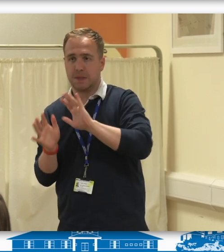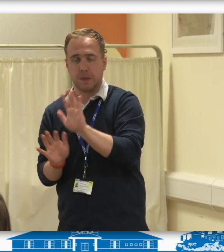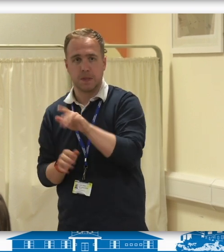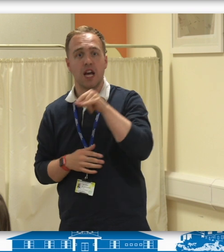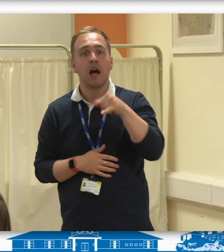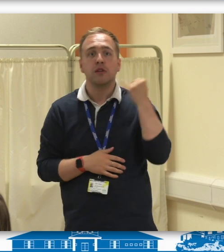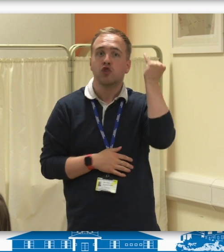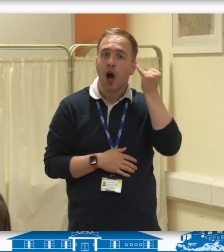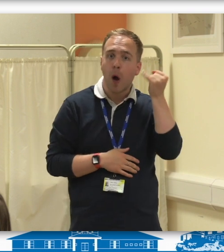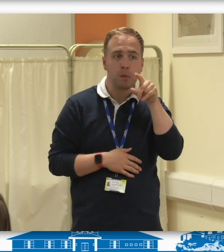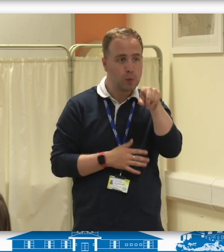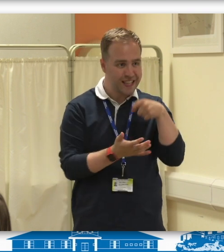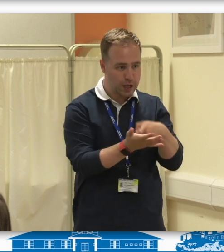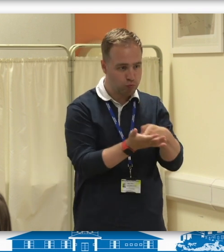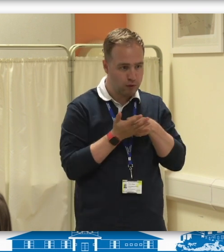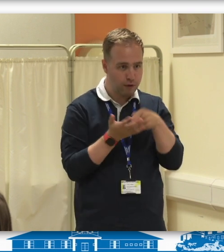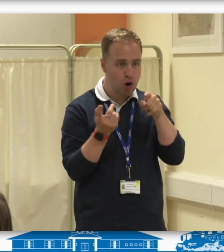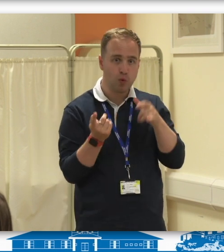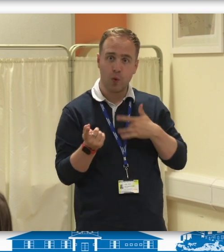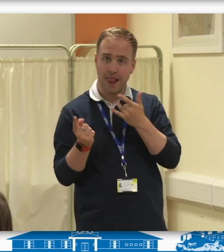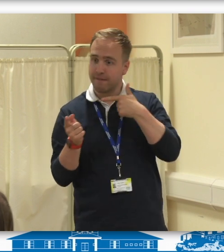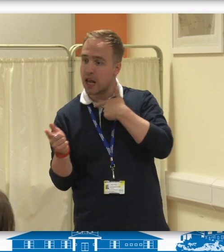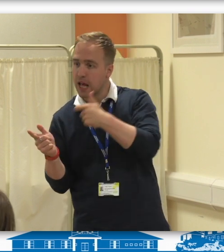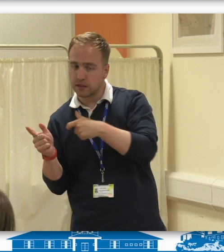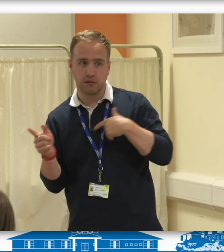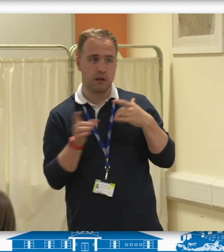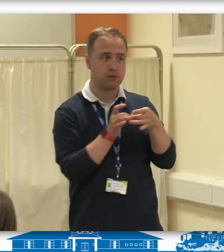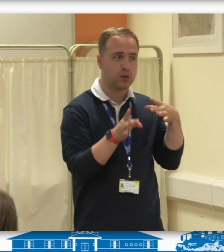seeing referrals for people living in those areas coming to us.